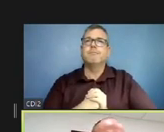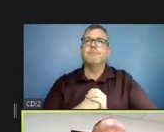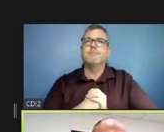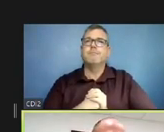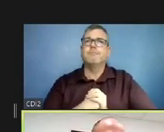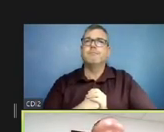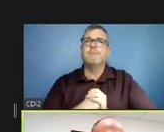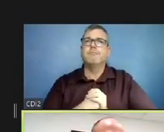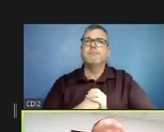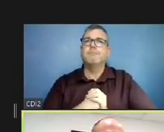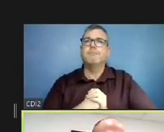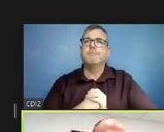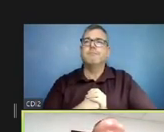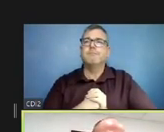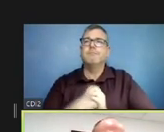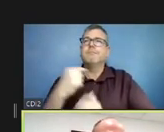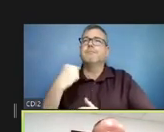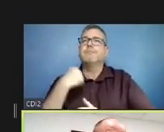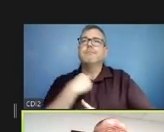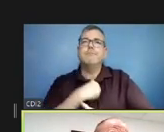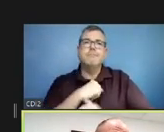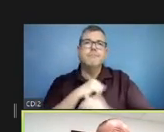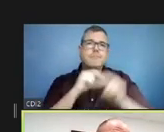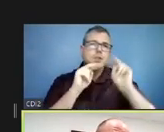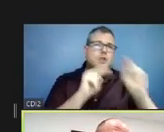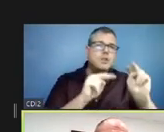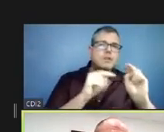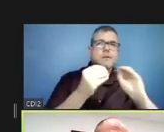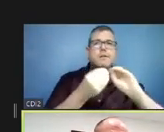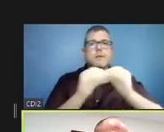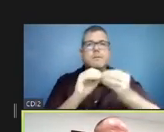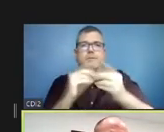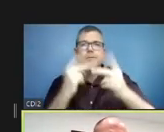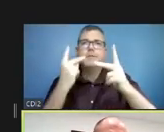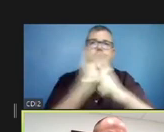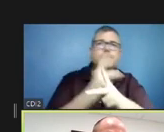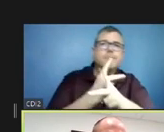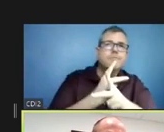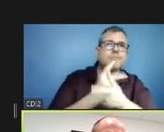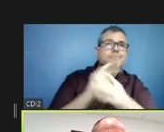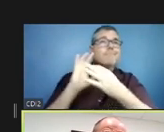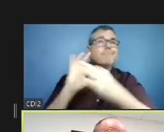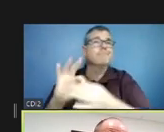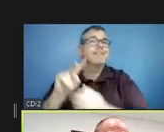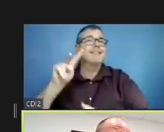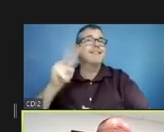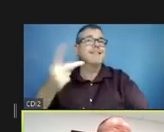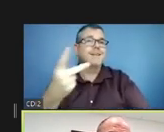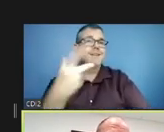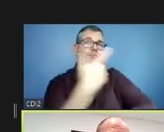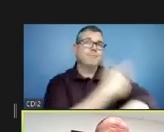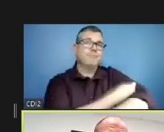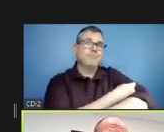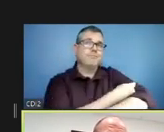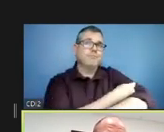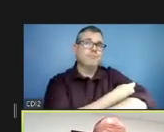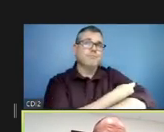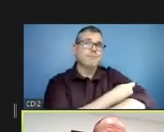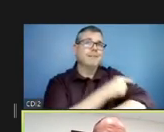arithmetic, acrobatics is in the second doses. It's challenging to keep up with, but it's important.